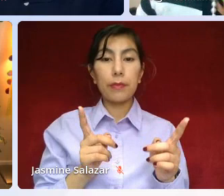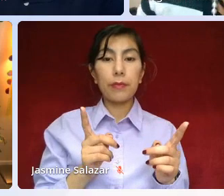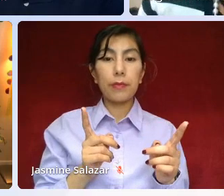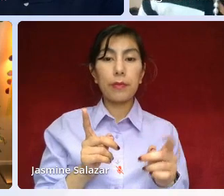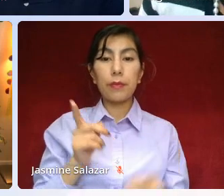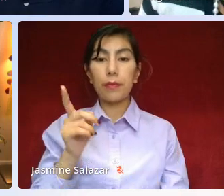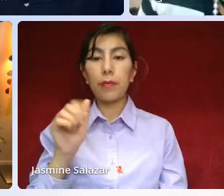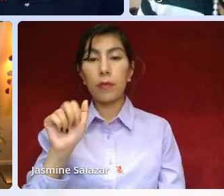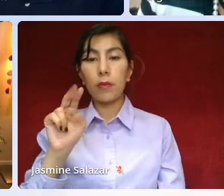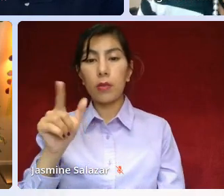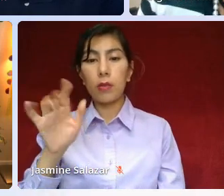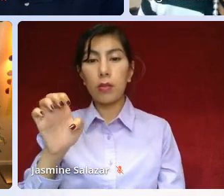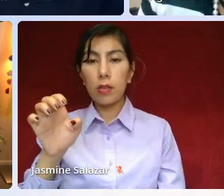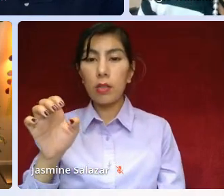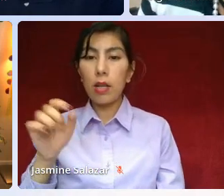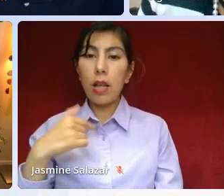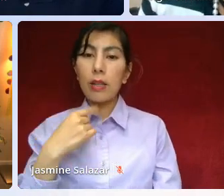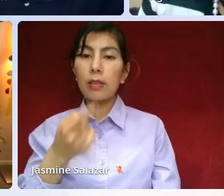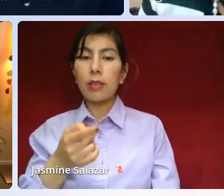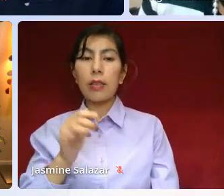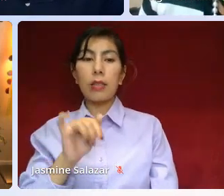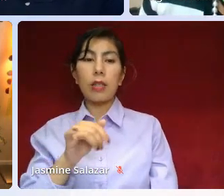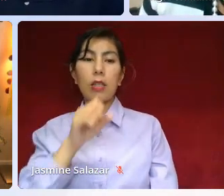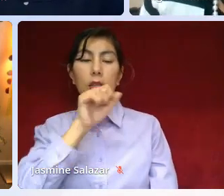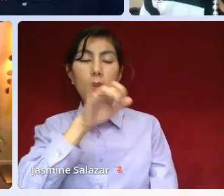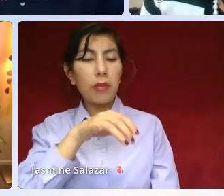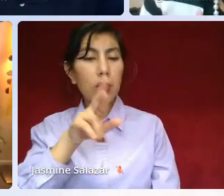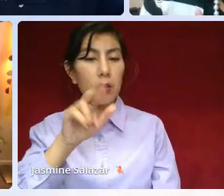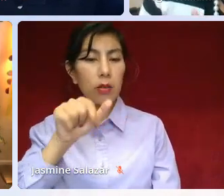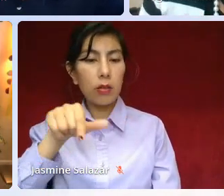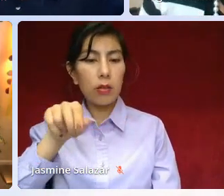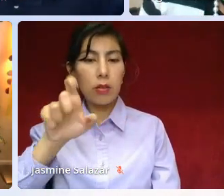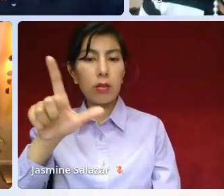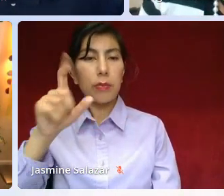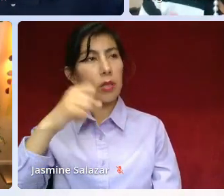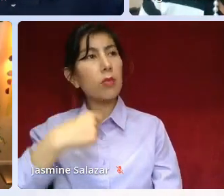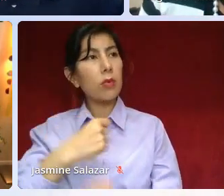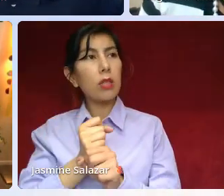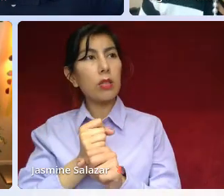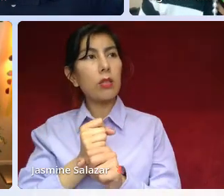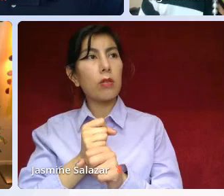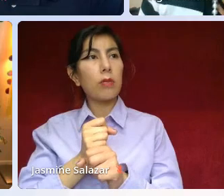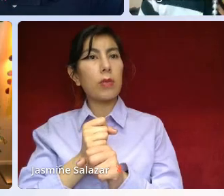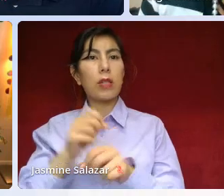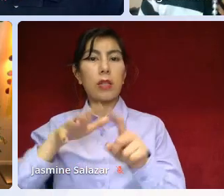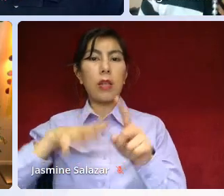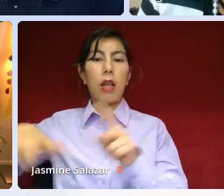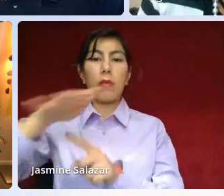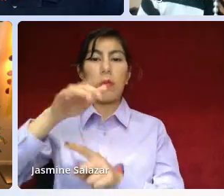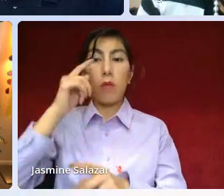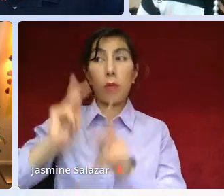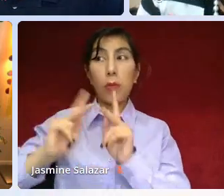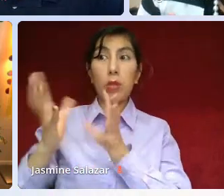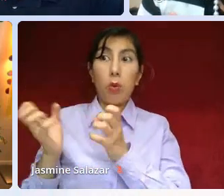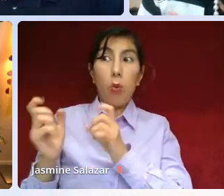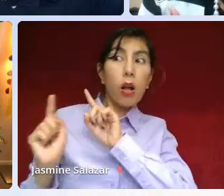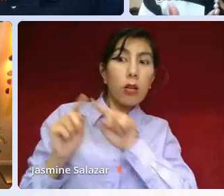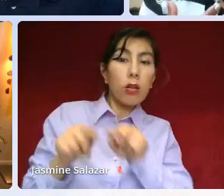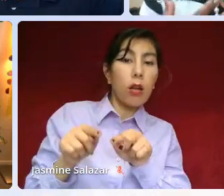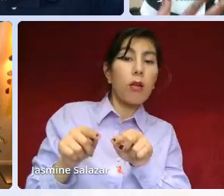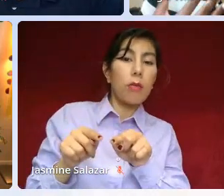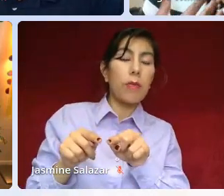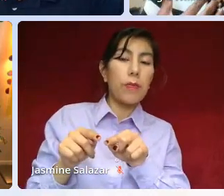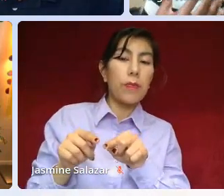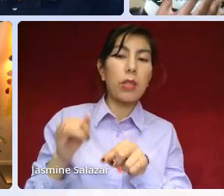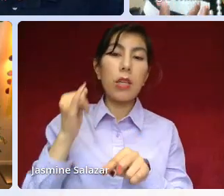say with us, I love that, Raquel, because again, we have to create the atmosphere for people to want to come. And